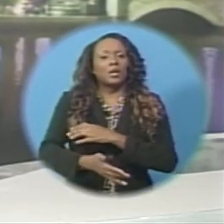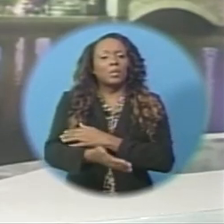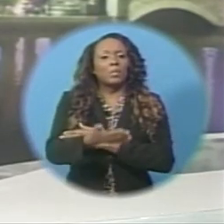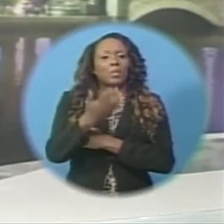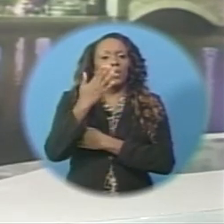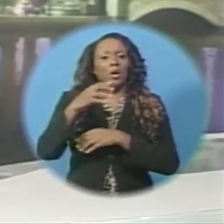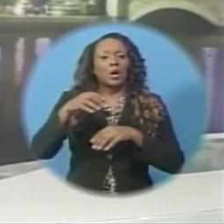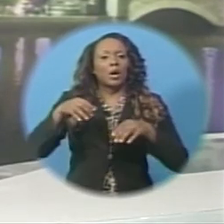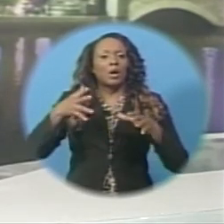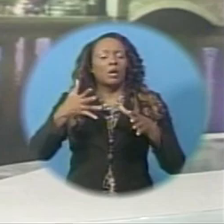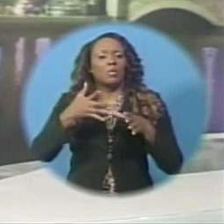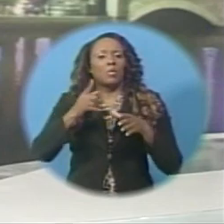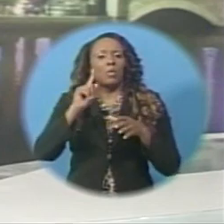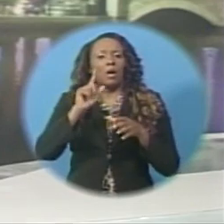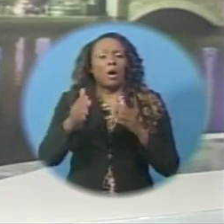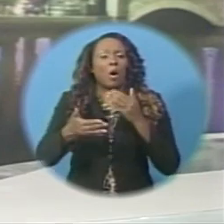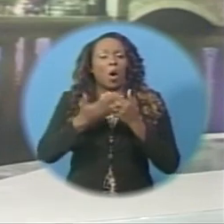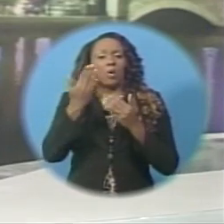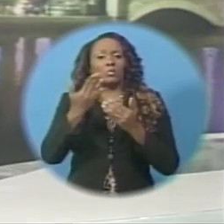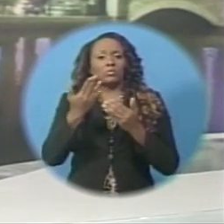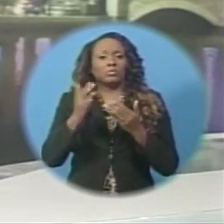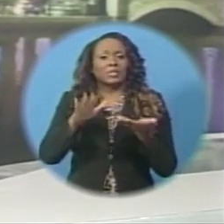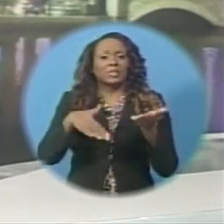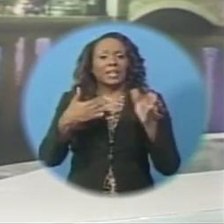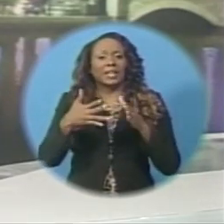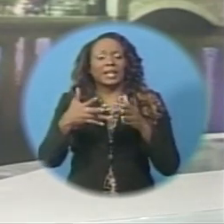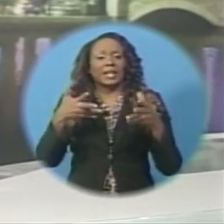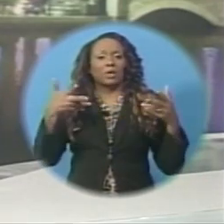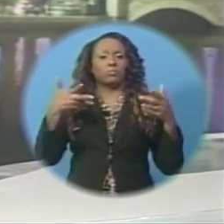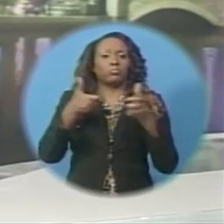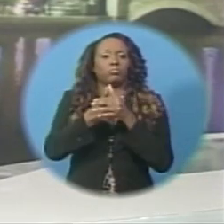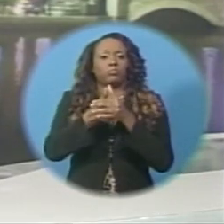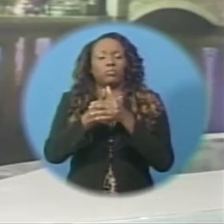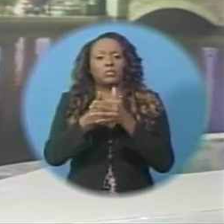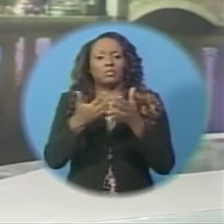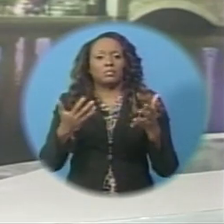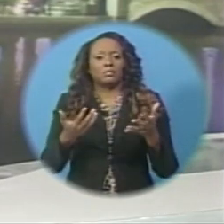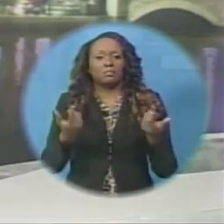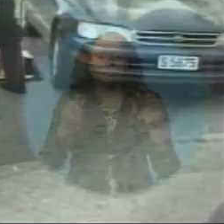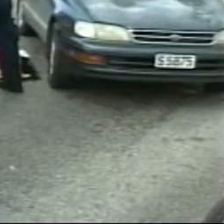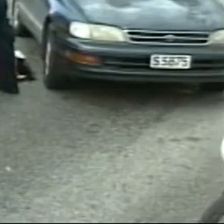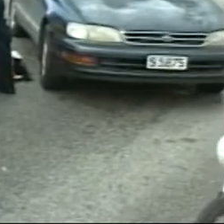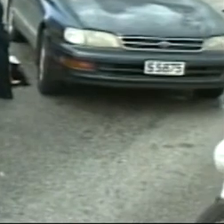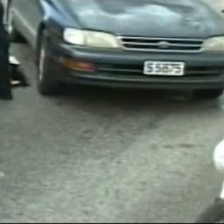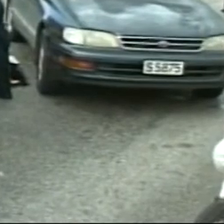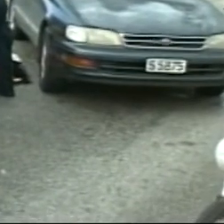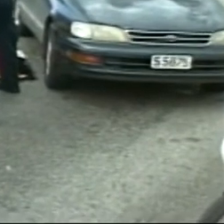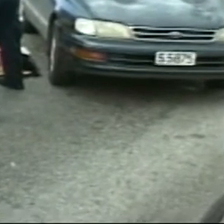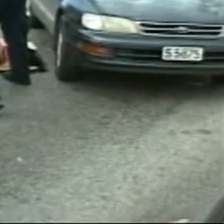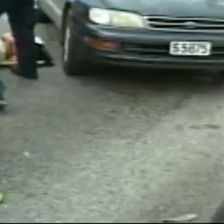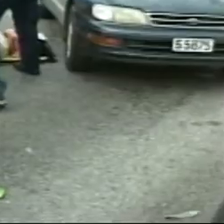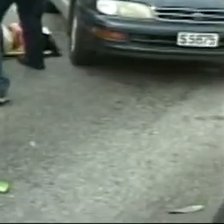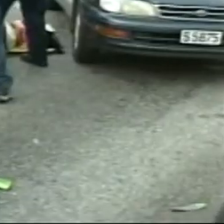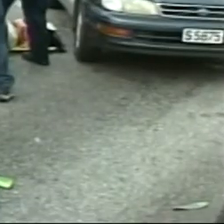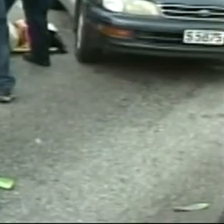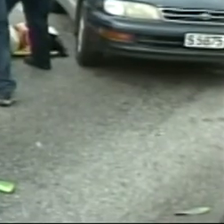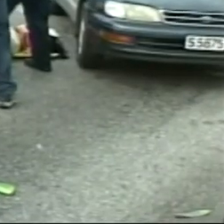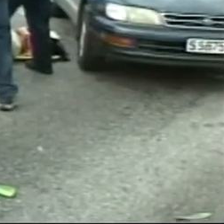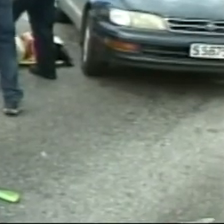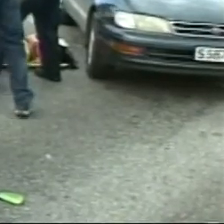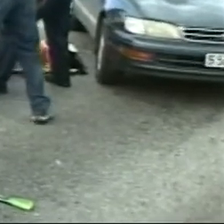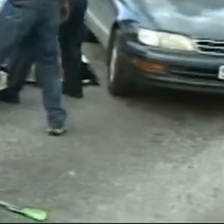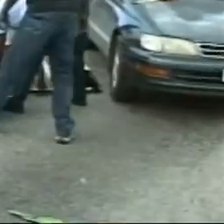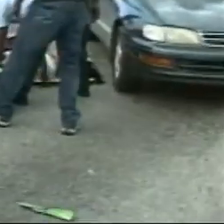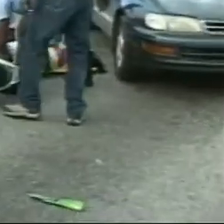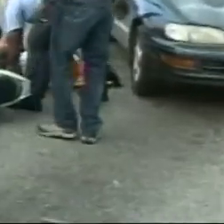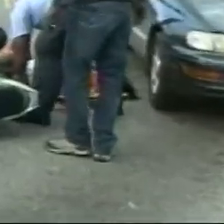one motorist almost turned deadly after he was involved in an accident. That accident reportedly occurred about 8 along Salters in